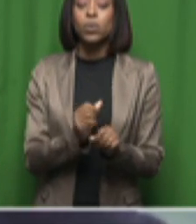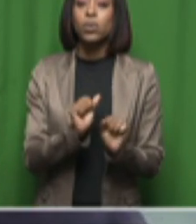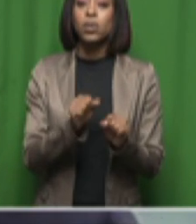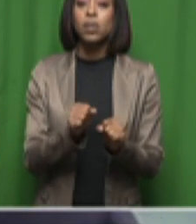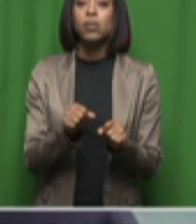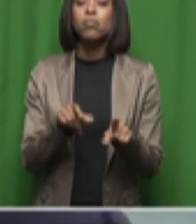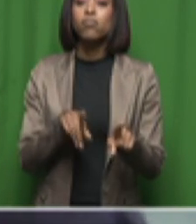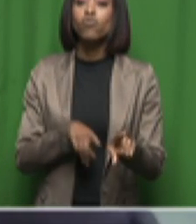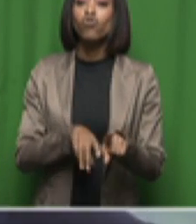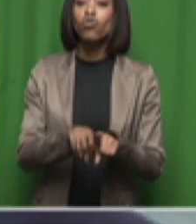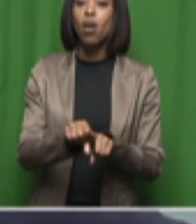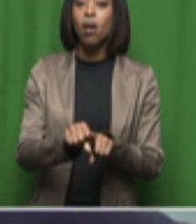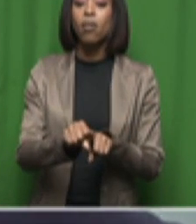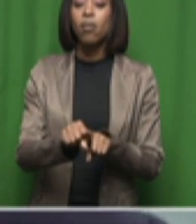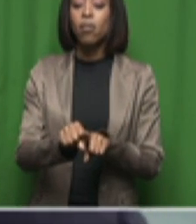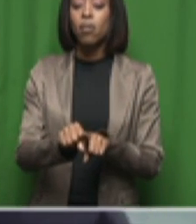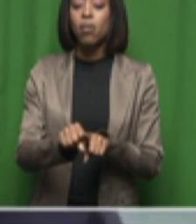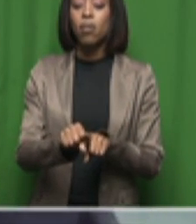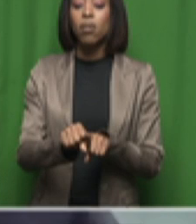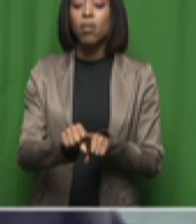to track,